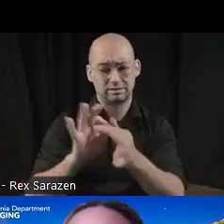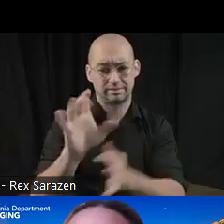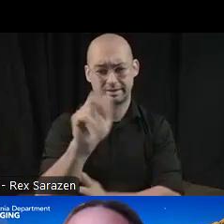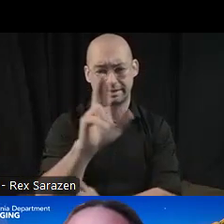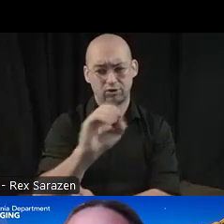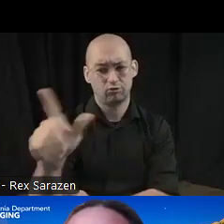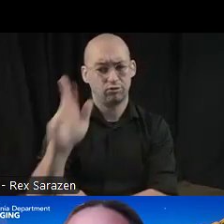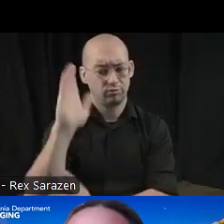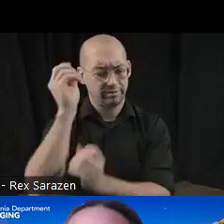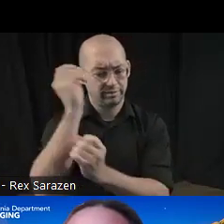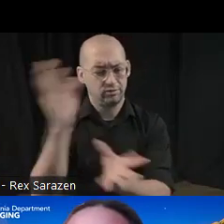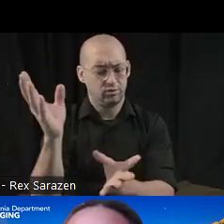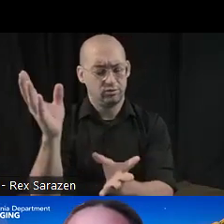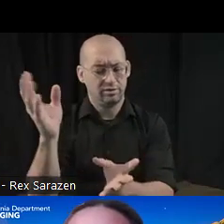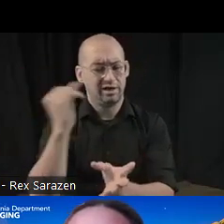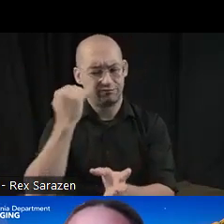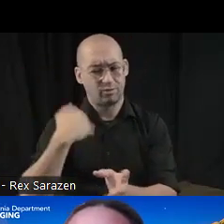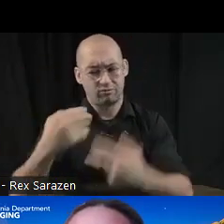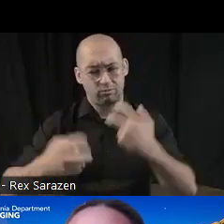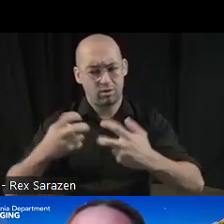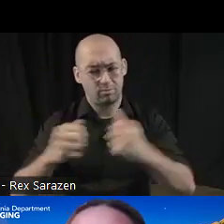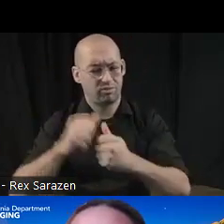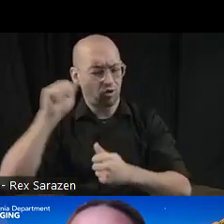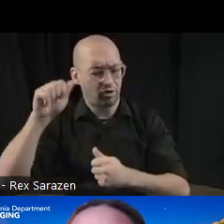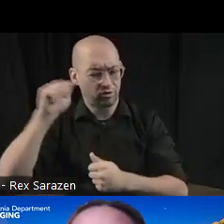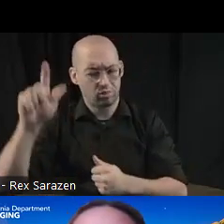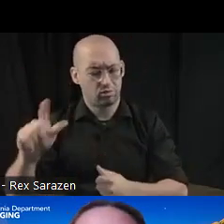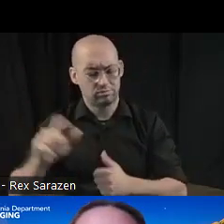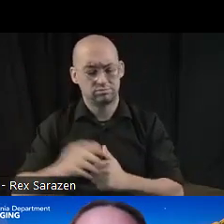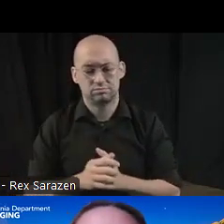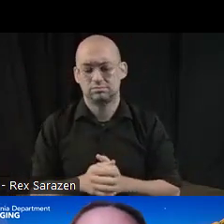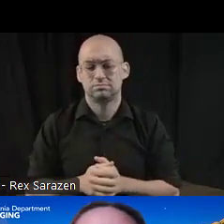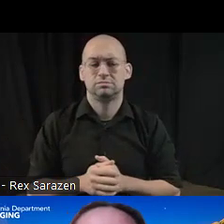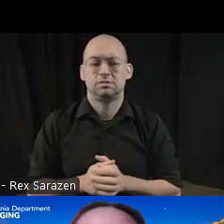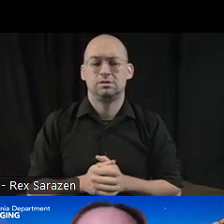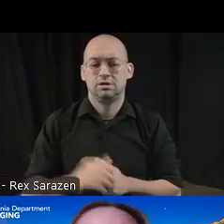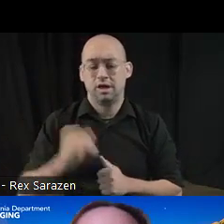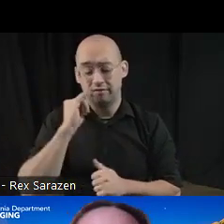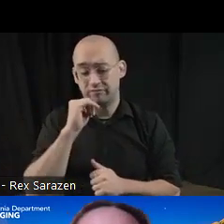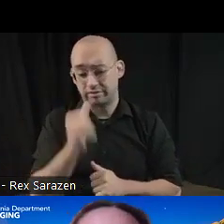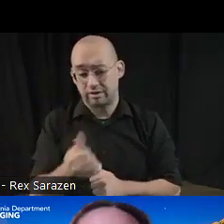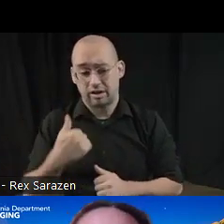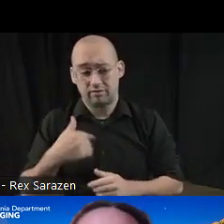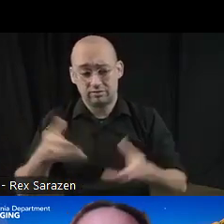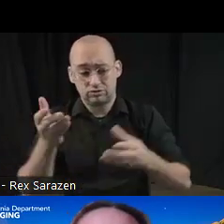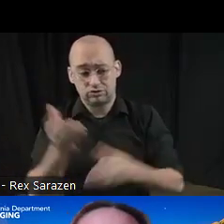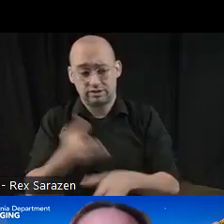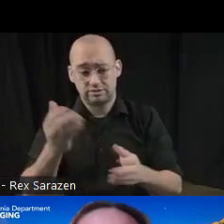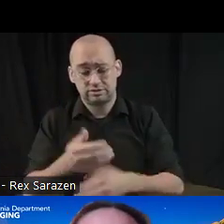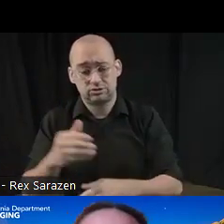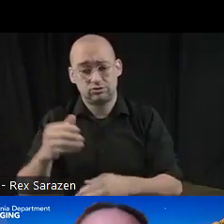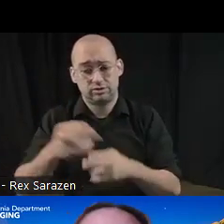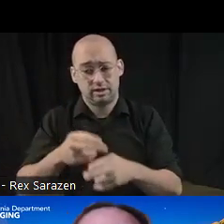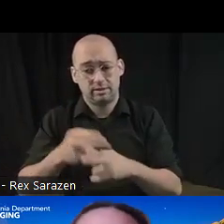to all participants. If you've just joined us and have not had a chance to rename yourself, please